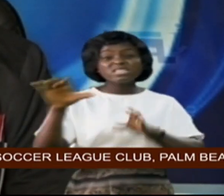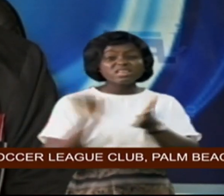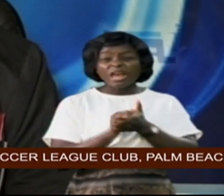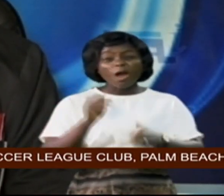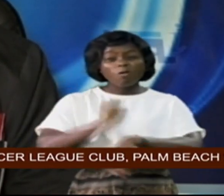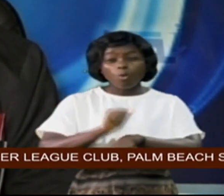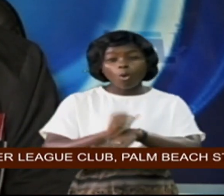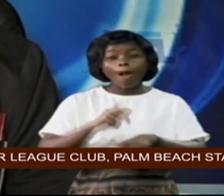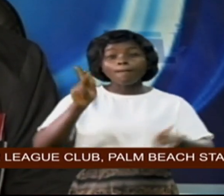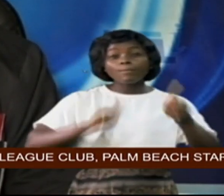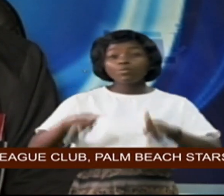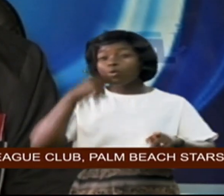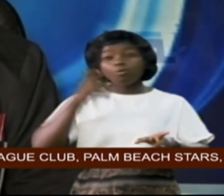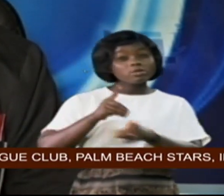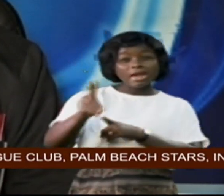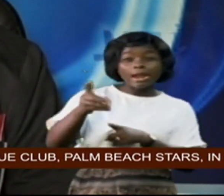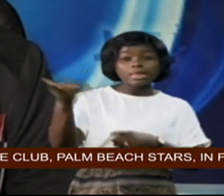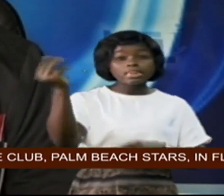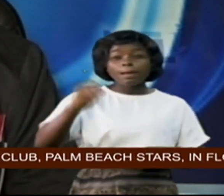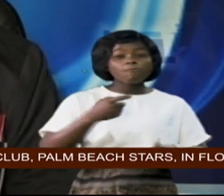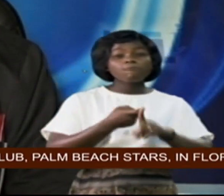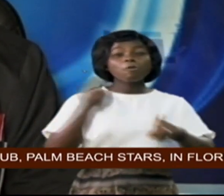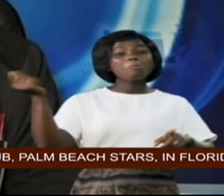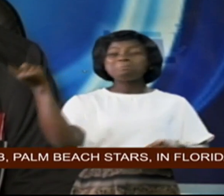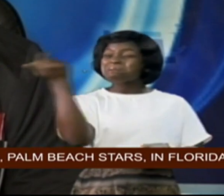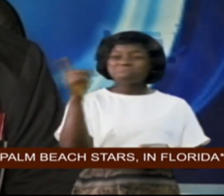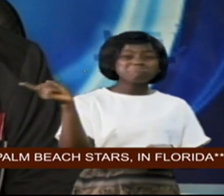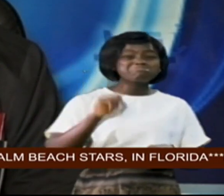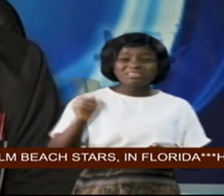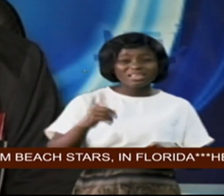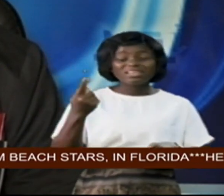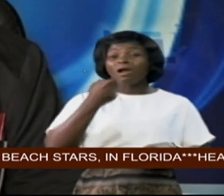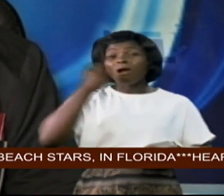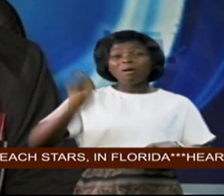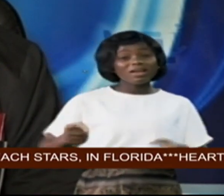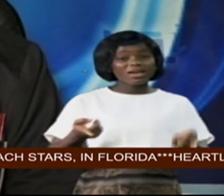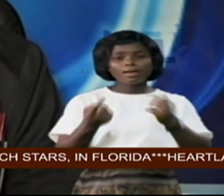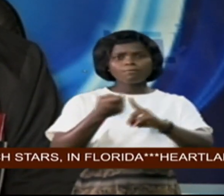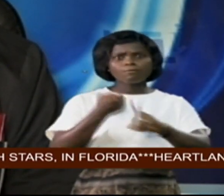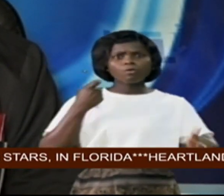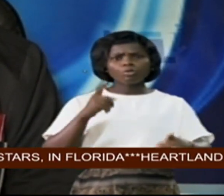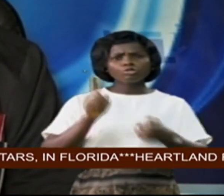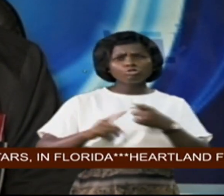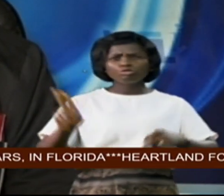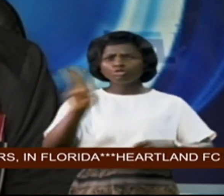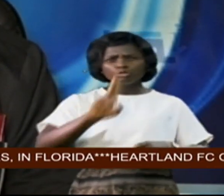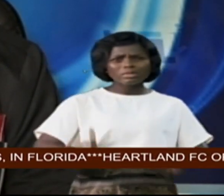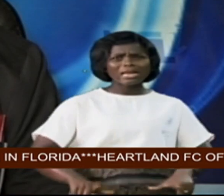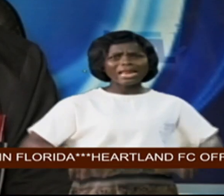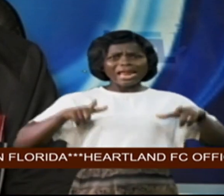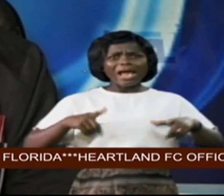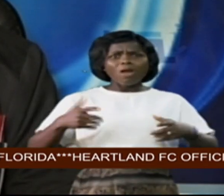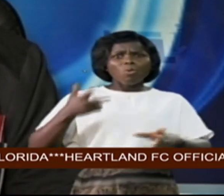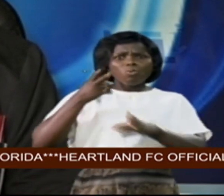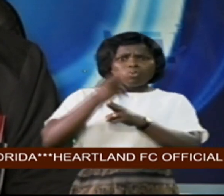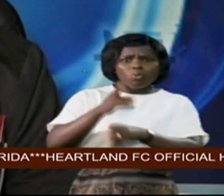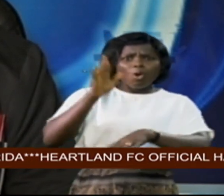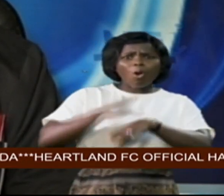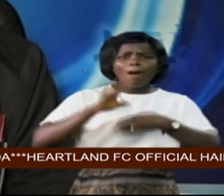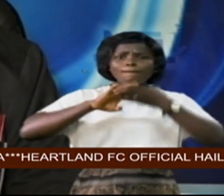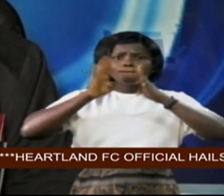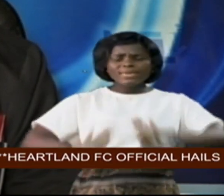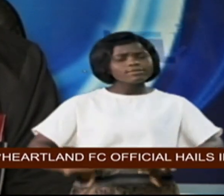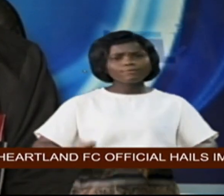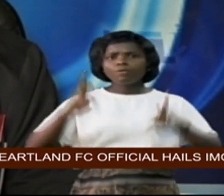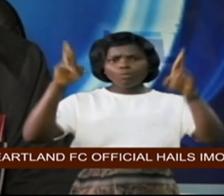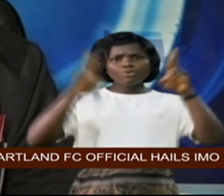them from wherever those orders were gotten, to use live ammunition on peaceful protesters.